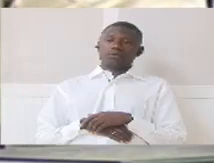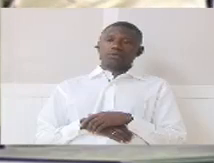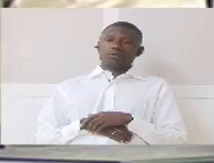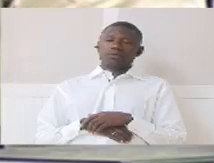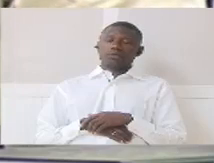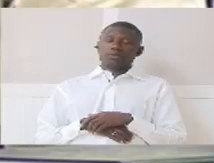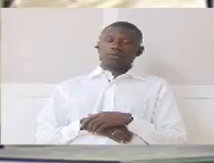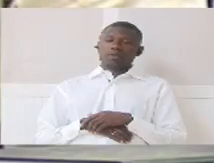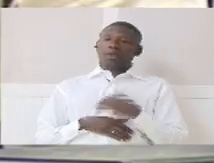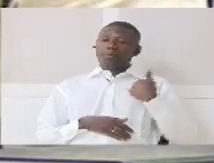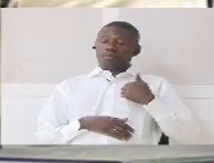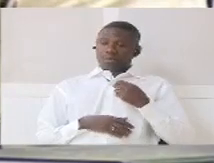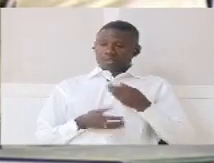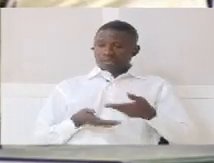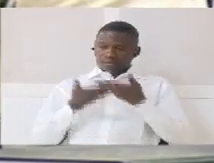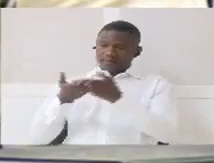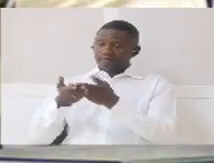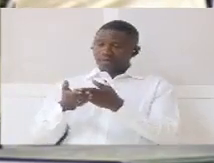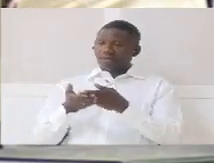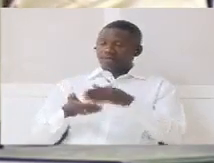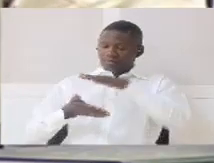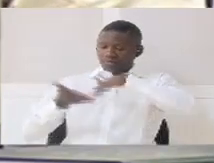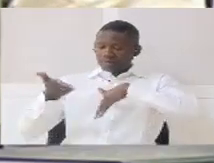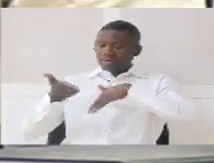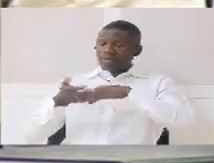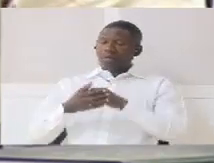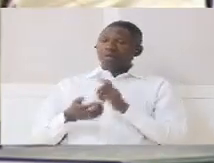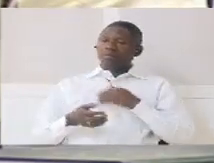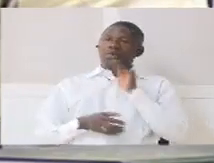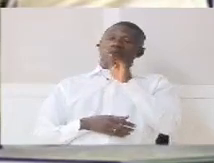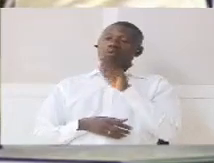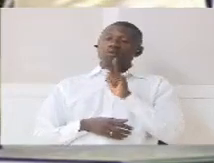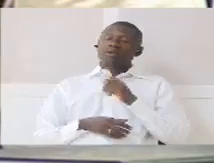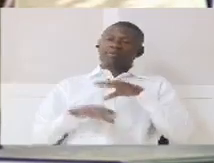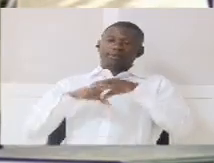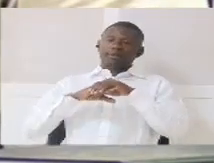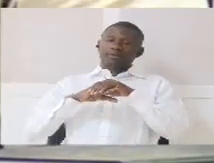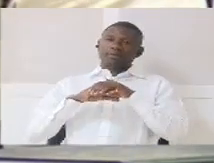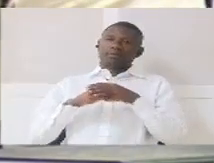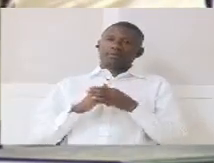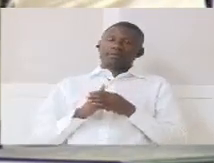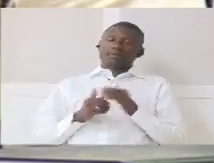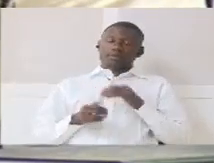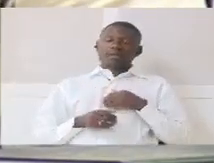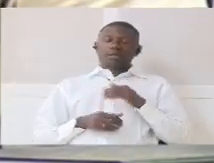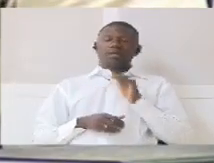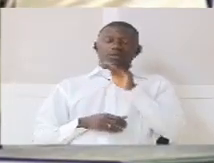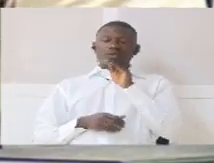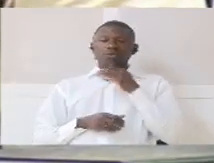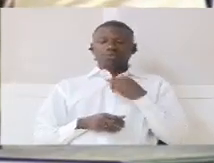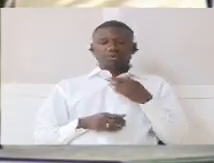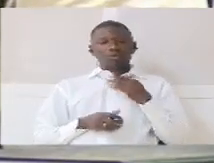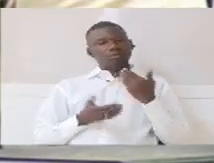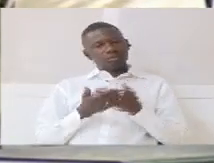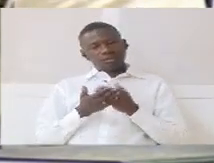diminla. Those who I gave prescriptions to, and one of my friends called. I called one of my friends. I told him to go to Nogo